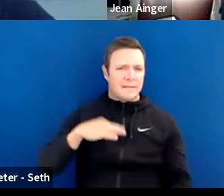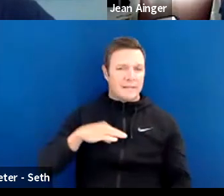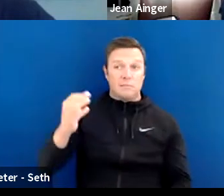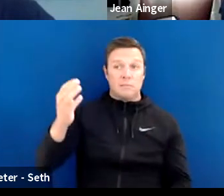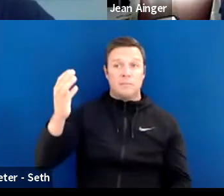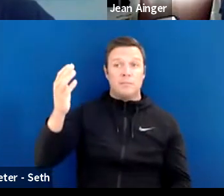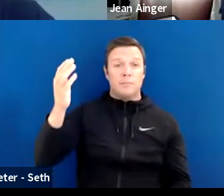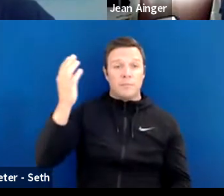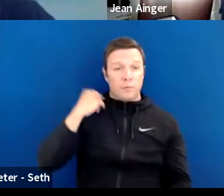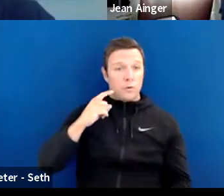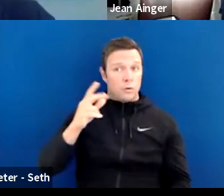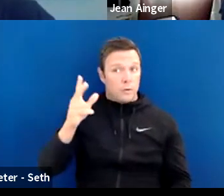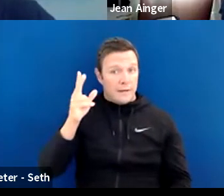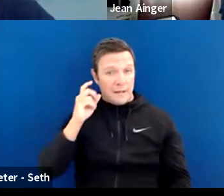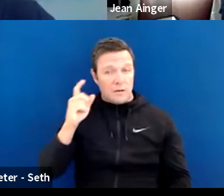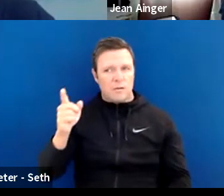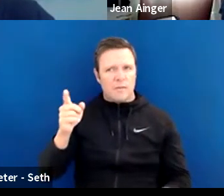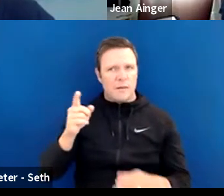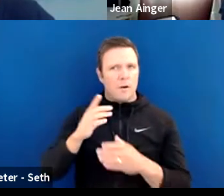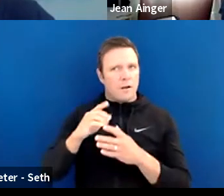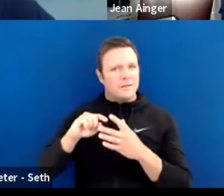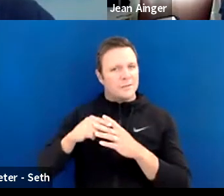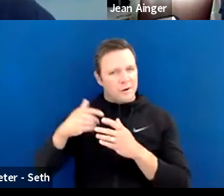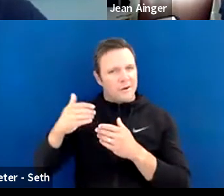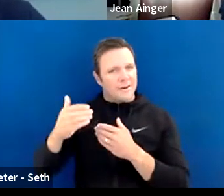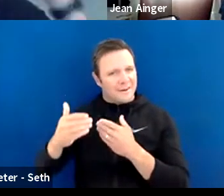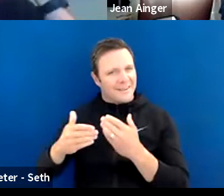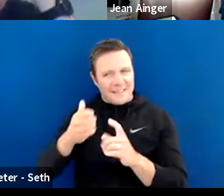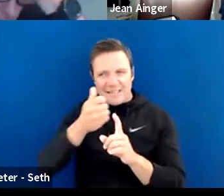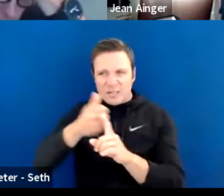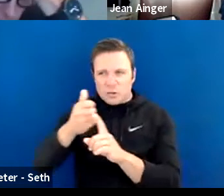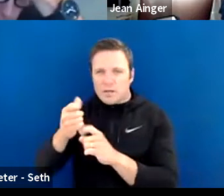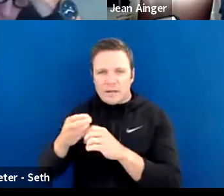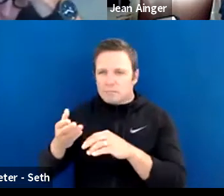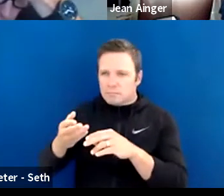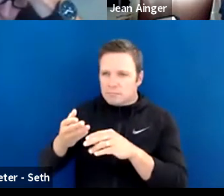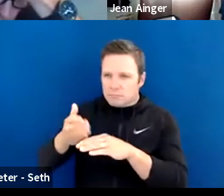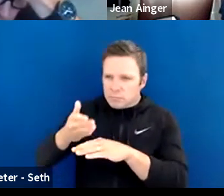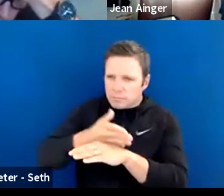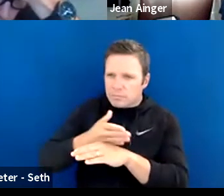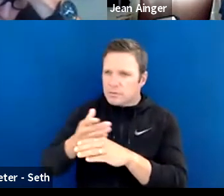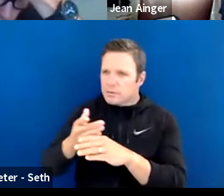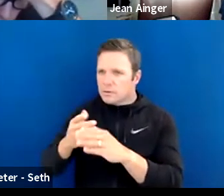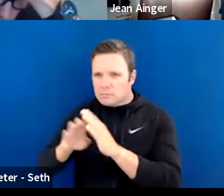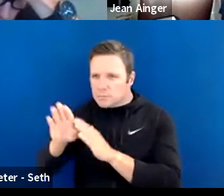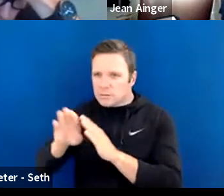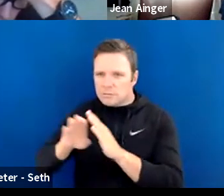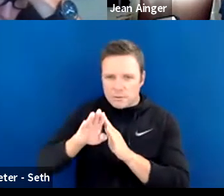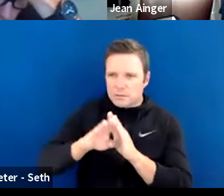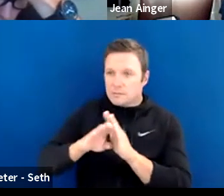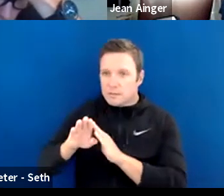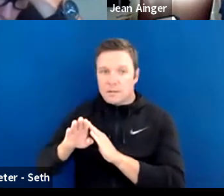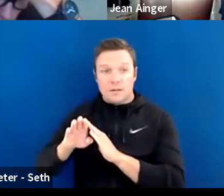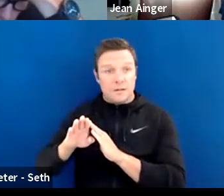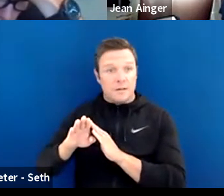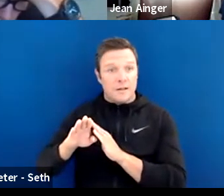to hear the piece emerging in class as everyone gains some skills, and it suddenly become, or no, not suddenly,